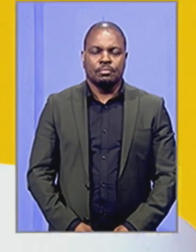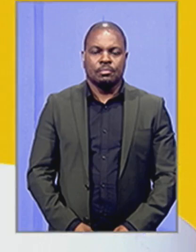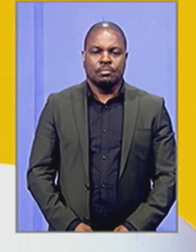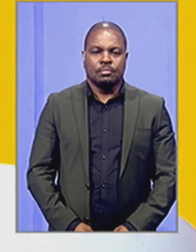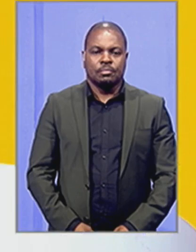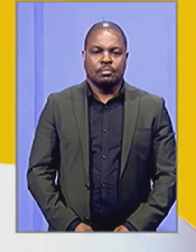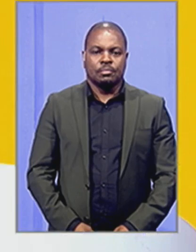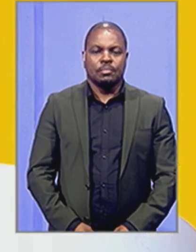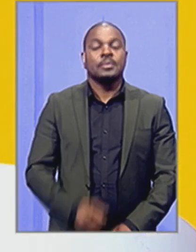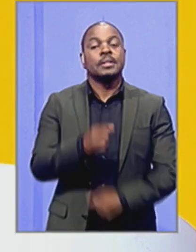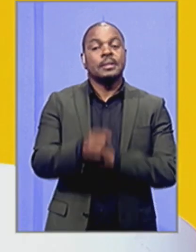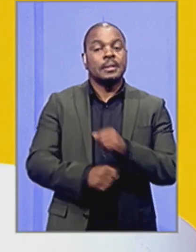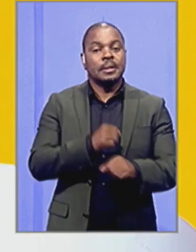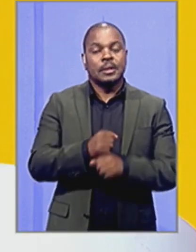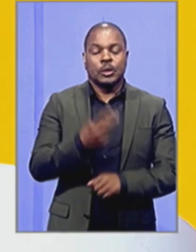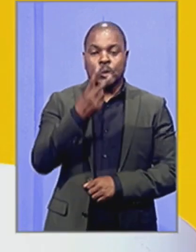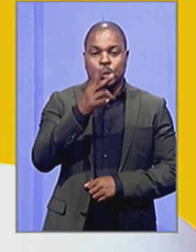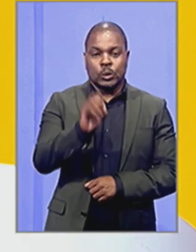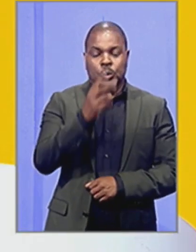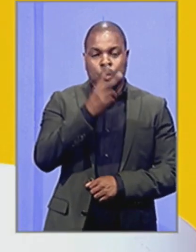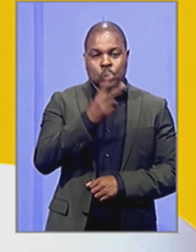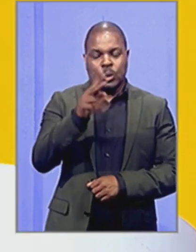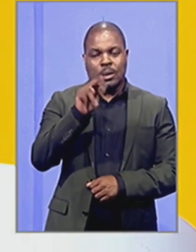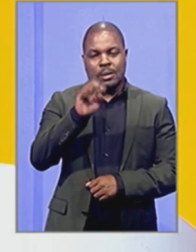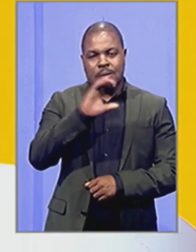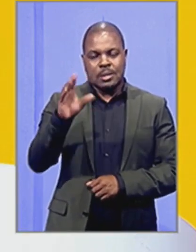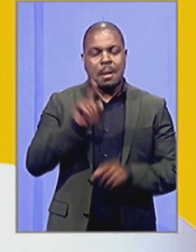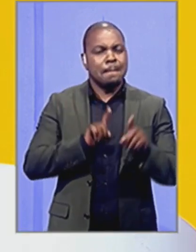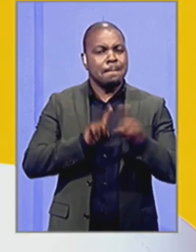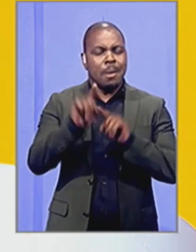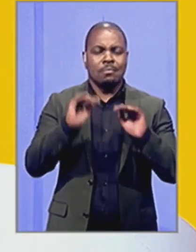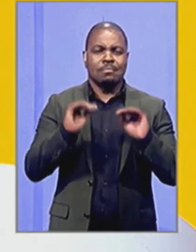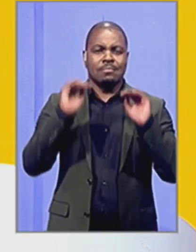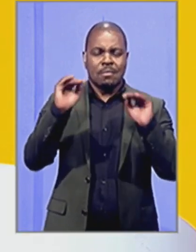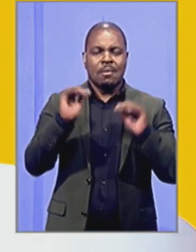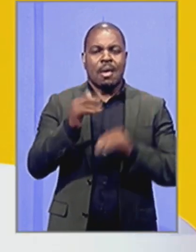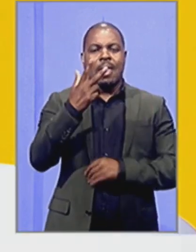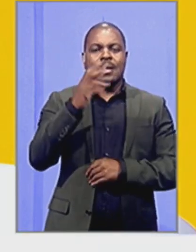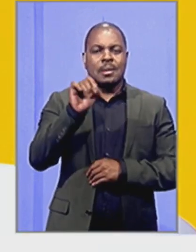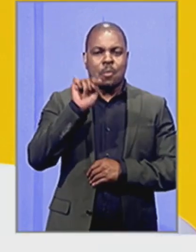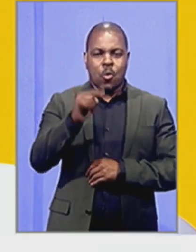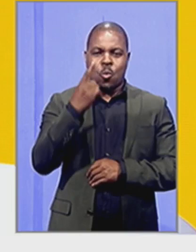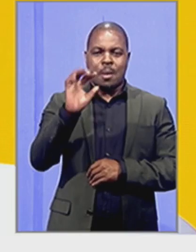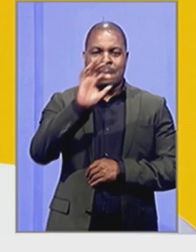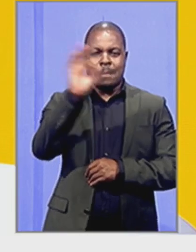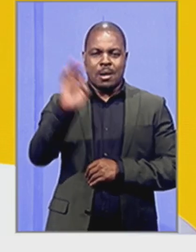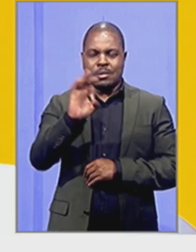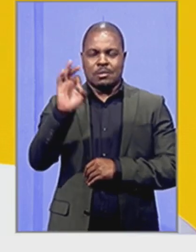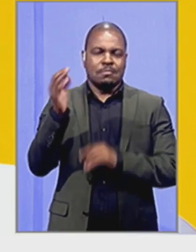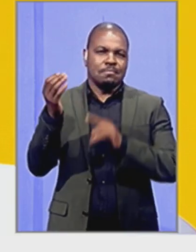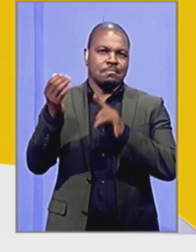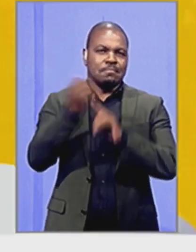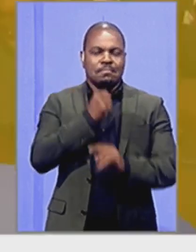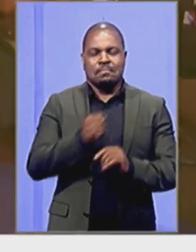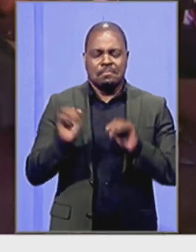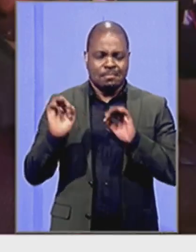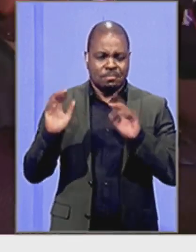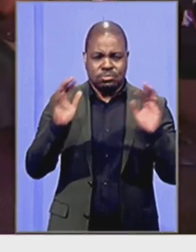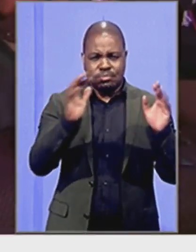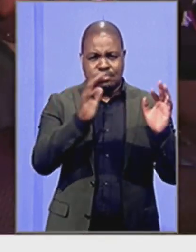The 2022 NEC exam pass rate has reached 80.1%.